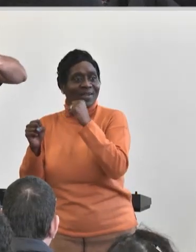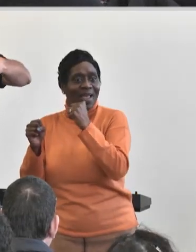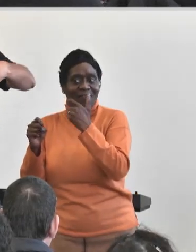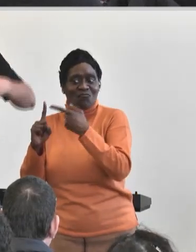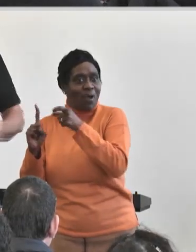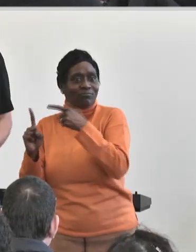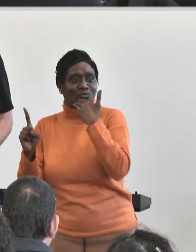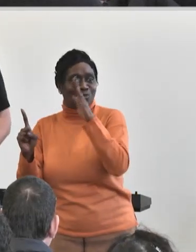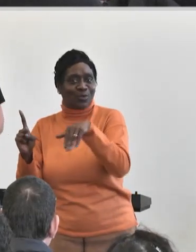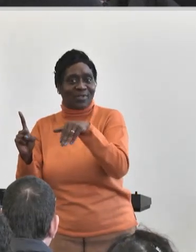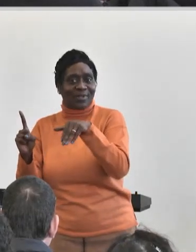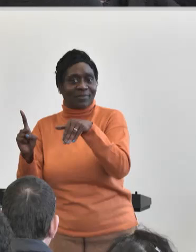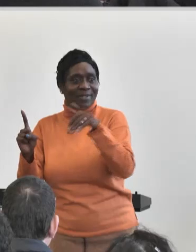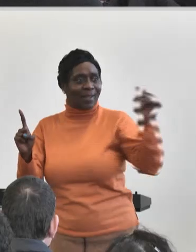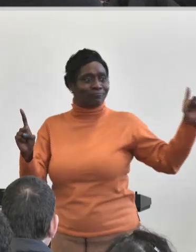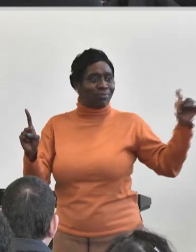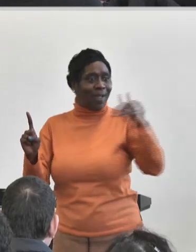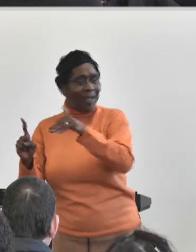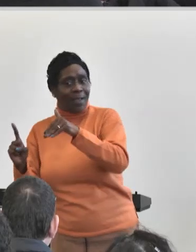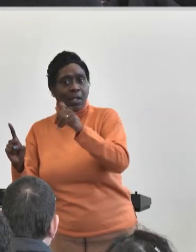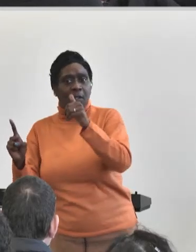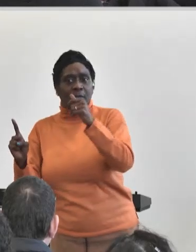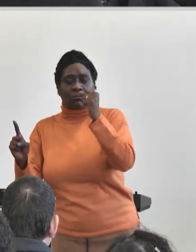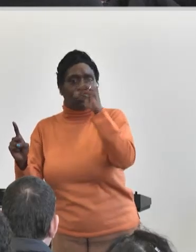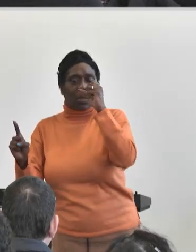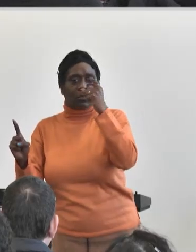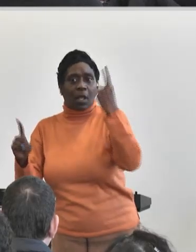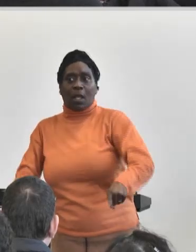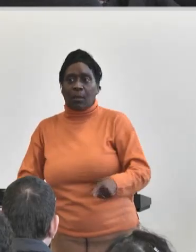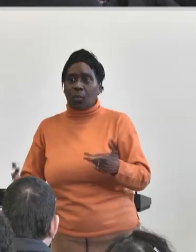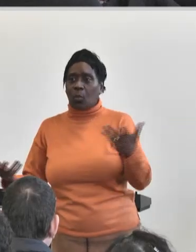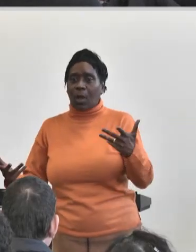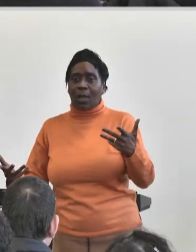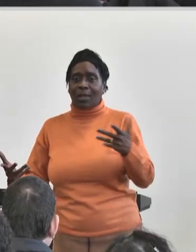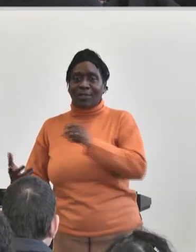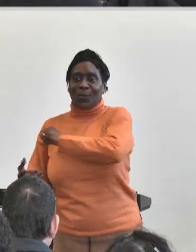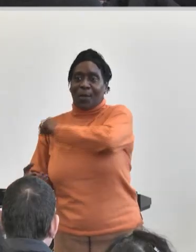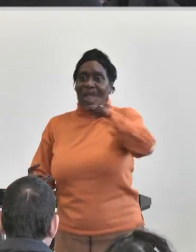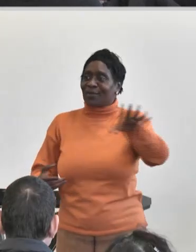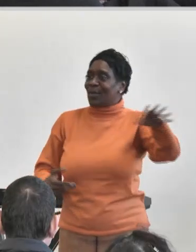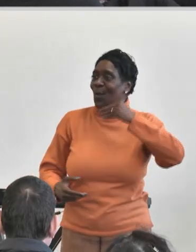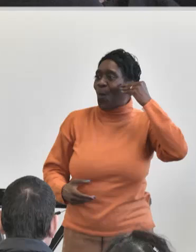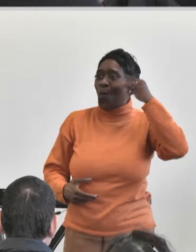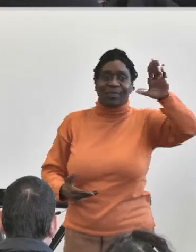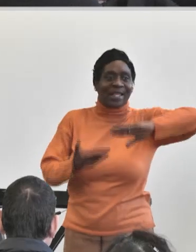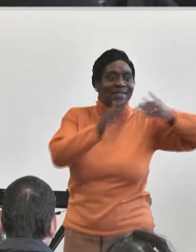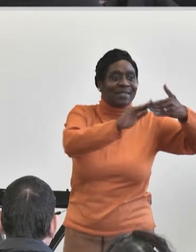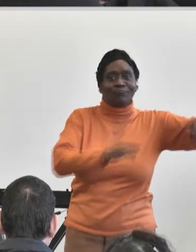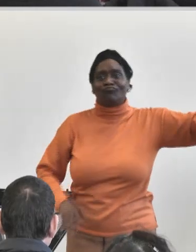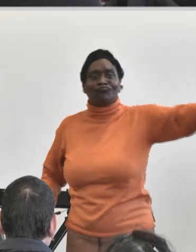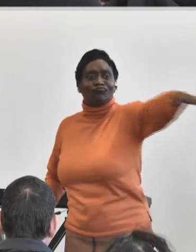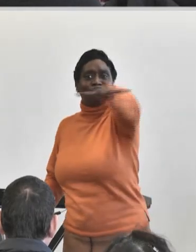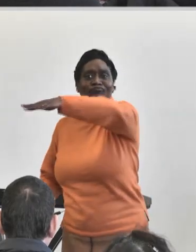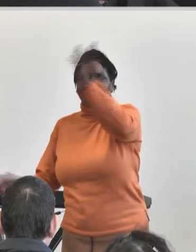Jerusalem. Eran de afuera de Jerusalén. And an amazing thing happened. Y una cosa maravillosa pasó. They went back to their homes, their cities, sus hogares, and